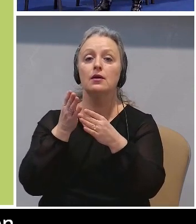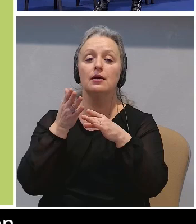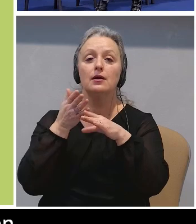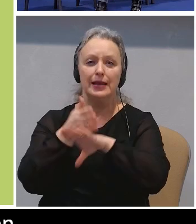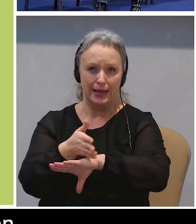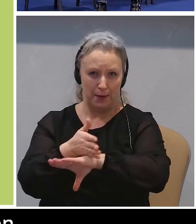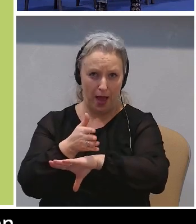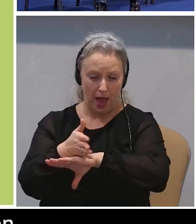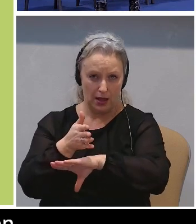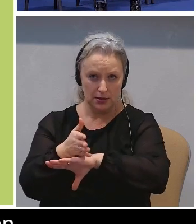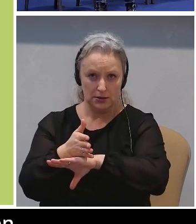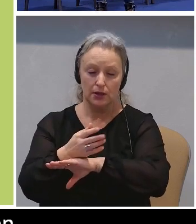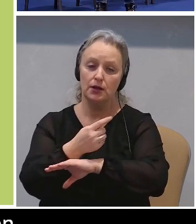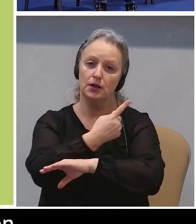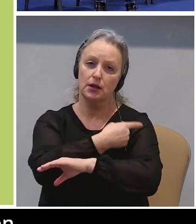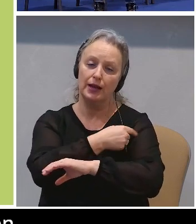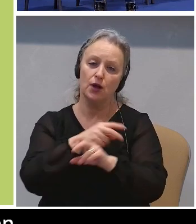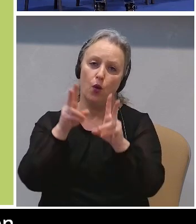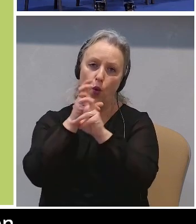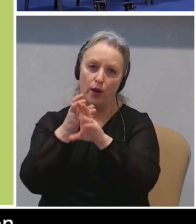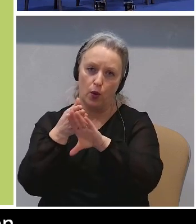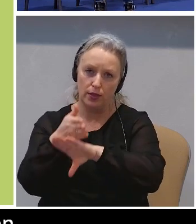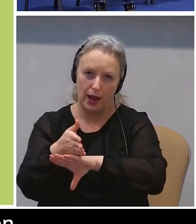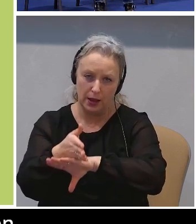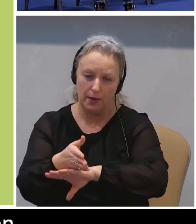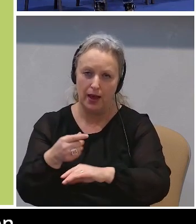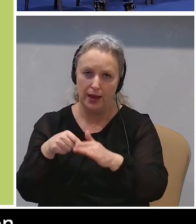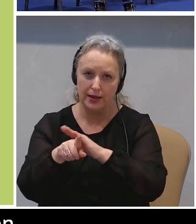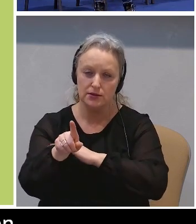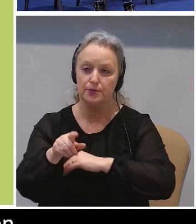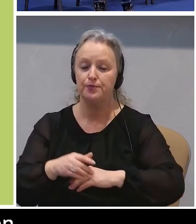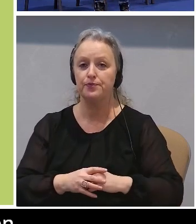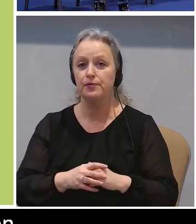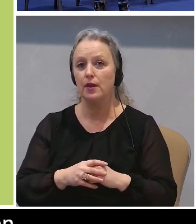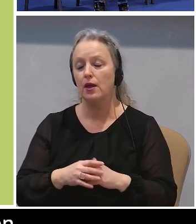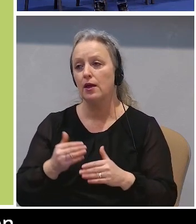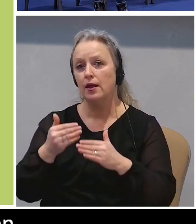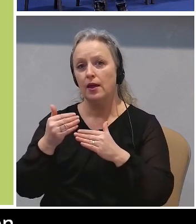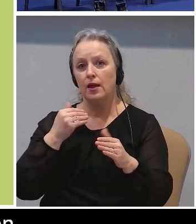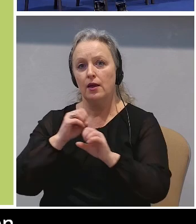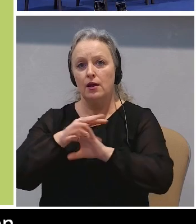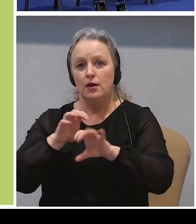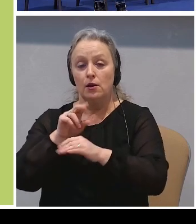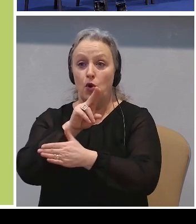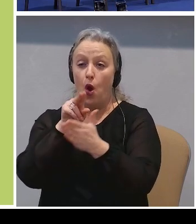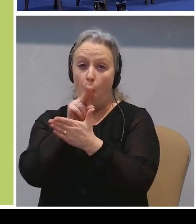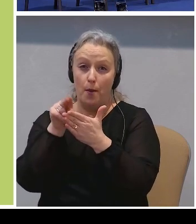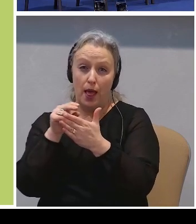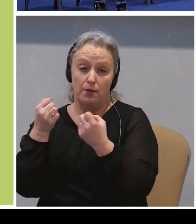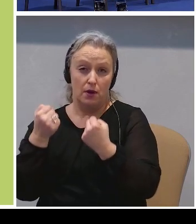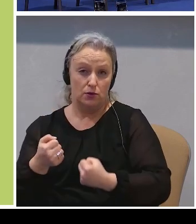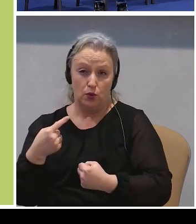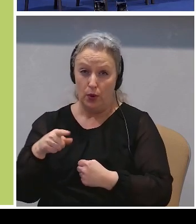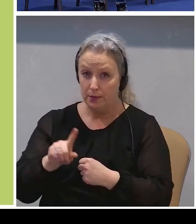are the challenges. What you can see here is that they said, I think it's nice to have now this reflection after listening